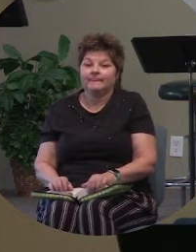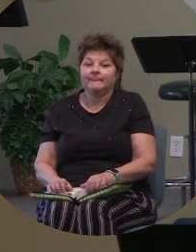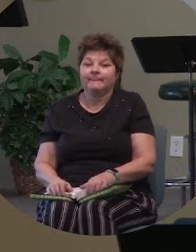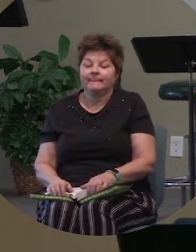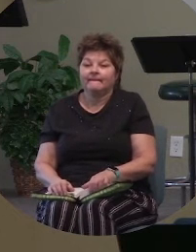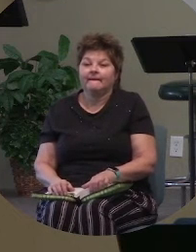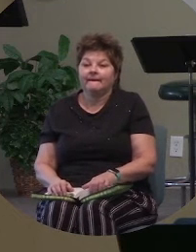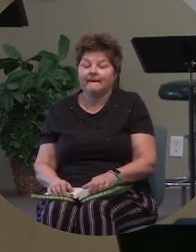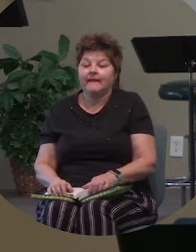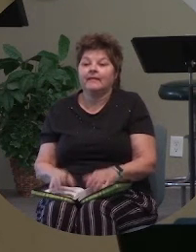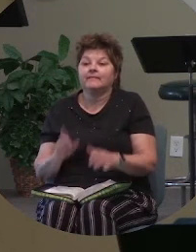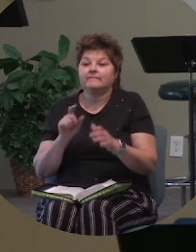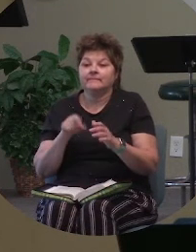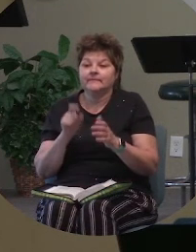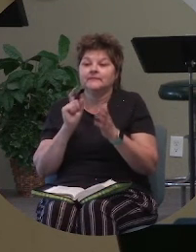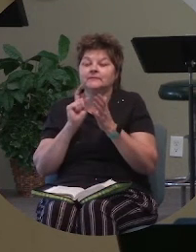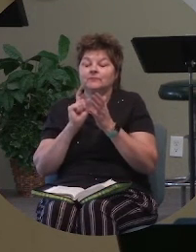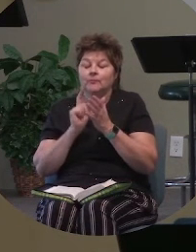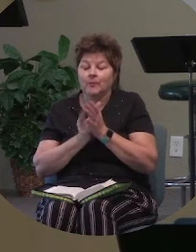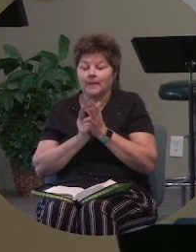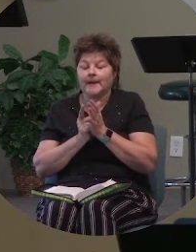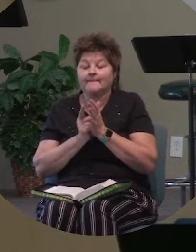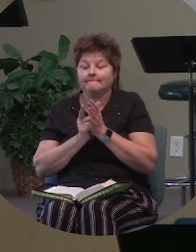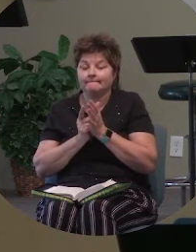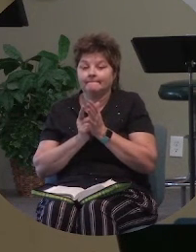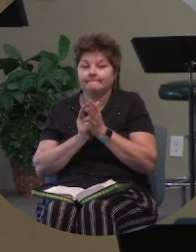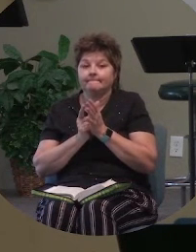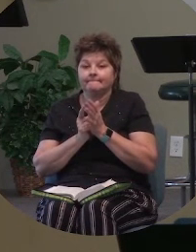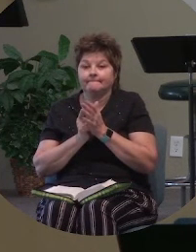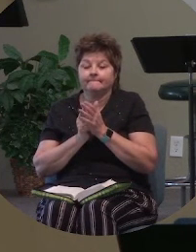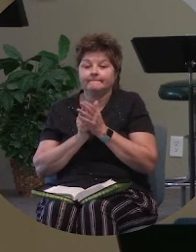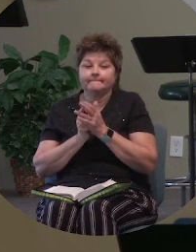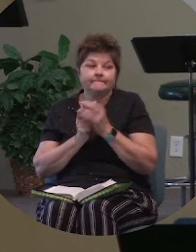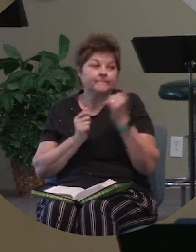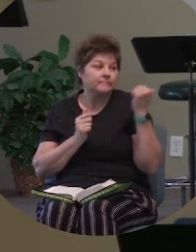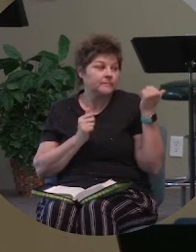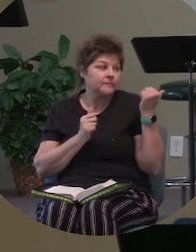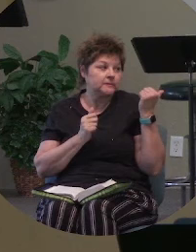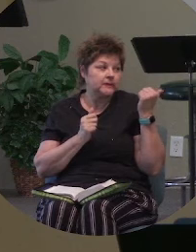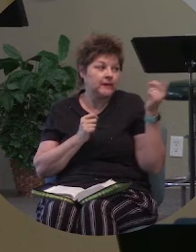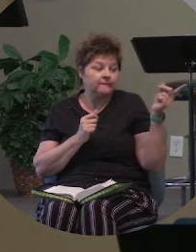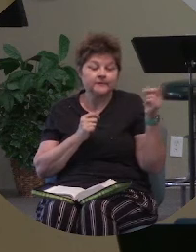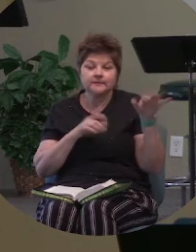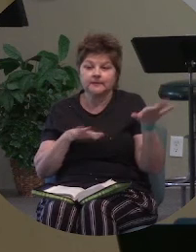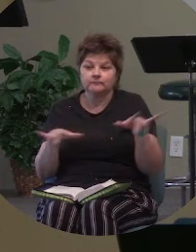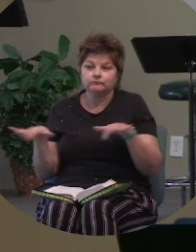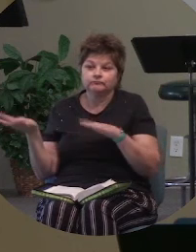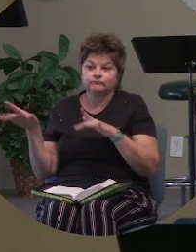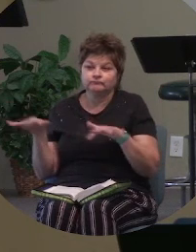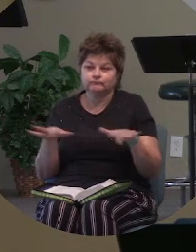And this is the moment, as Evelyn's going to come to the piano,